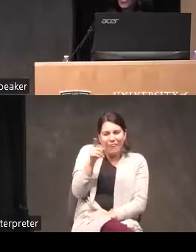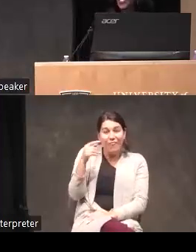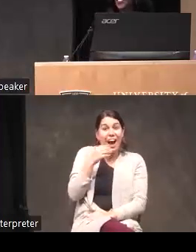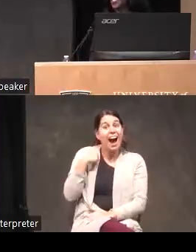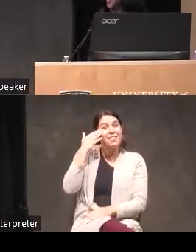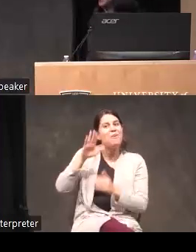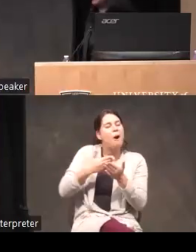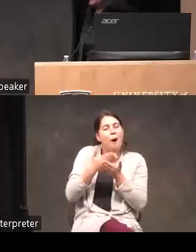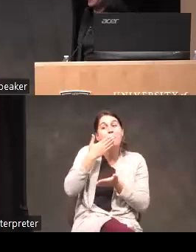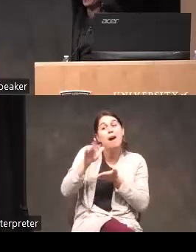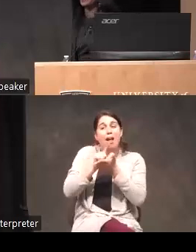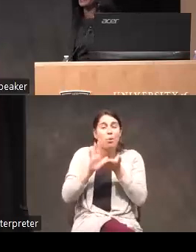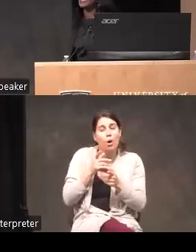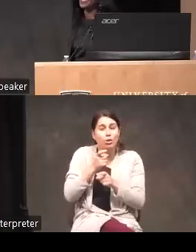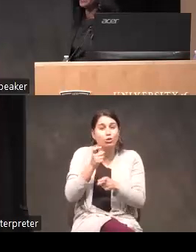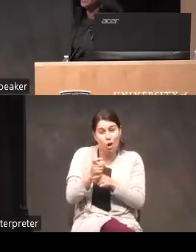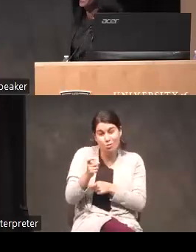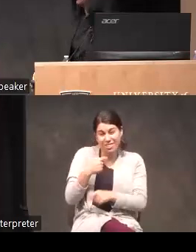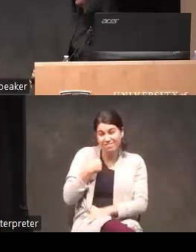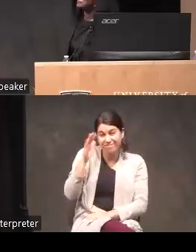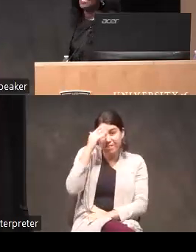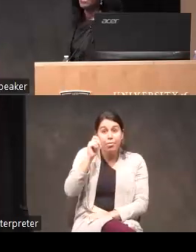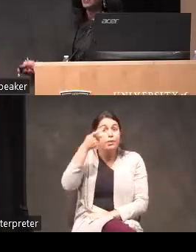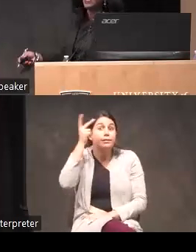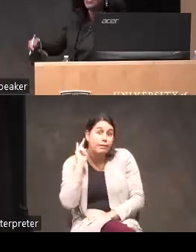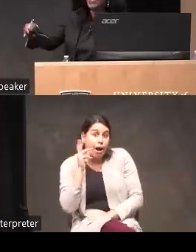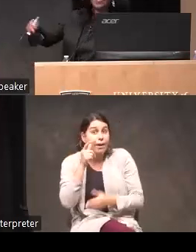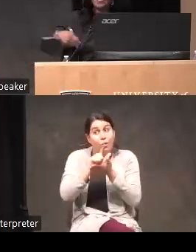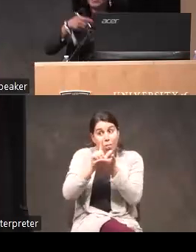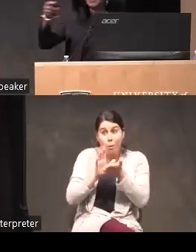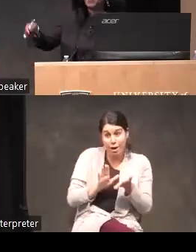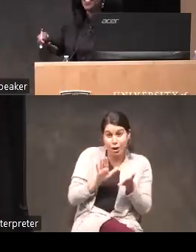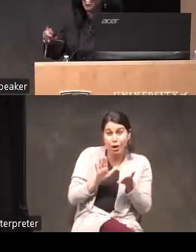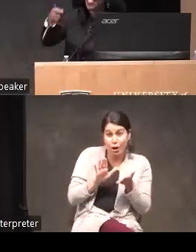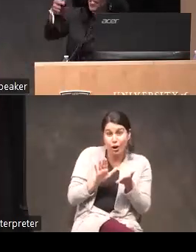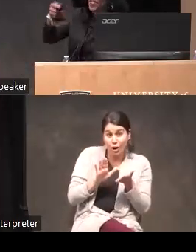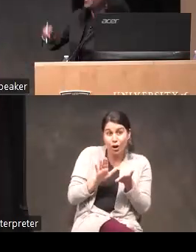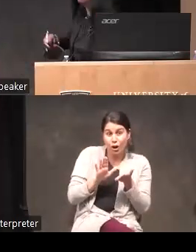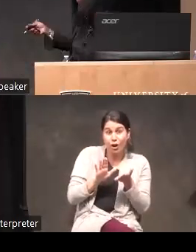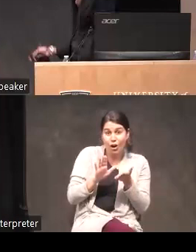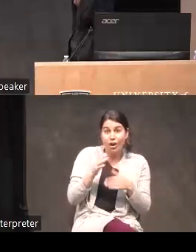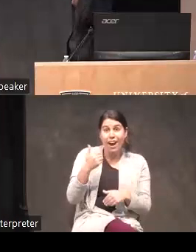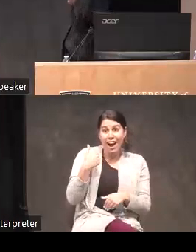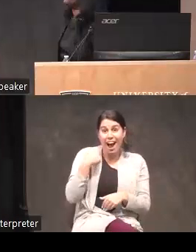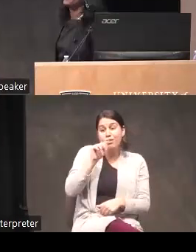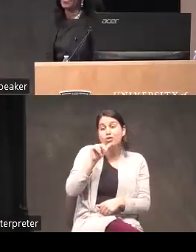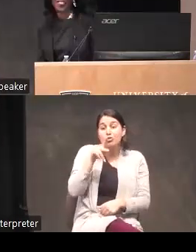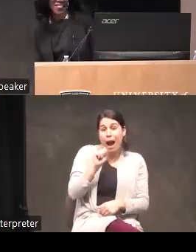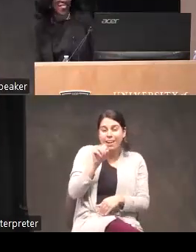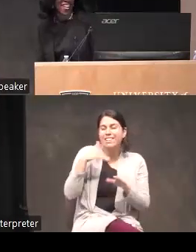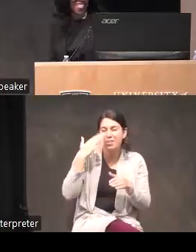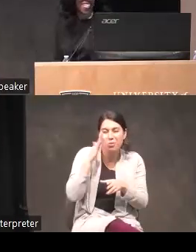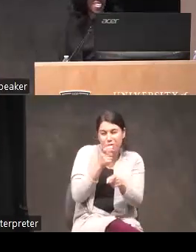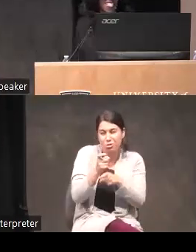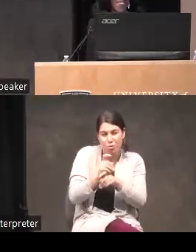lawyer jokes. So I know, that the skunk and the lawyer have tracks over them and around them. And I know all of